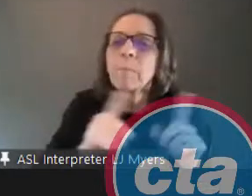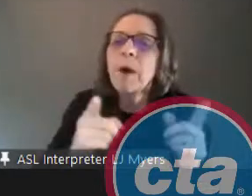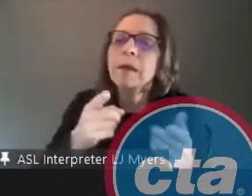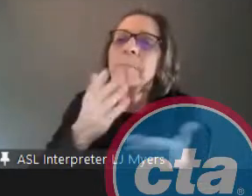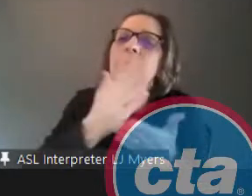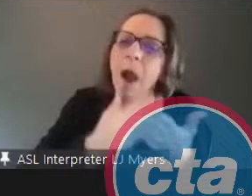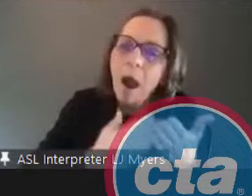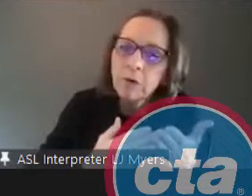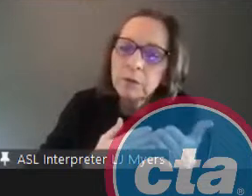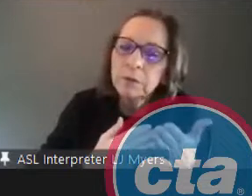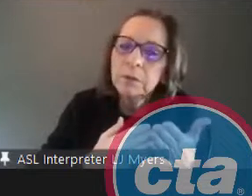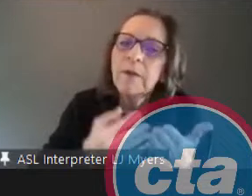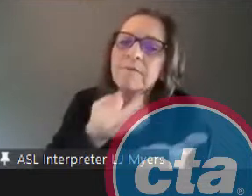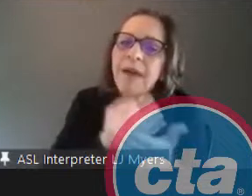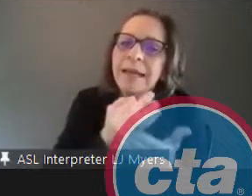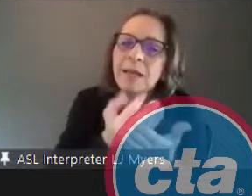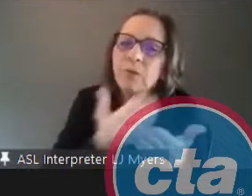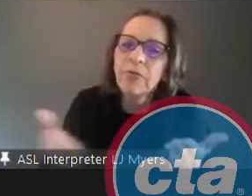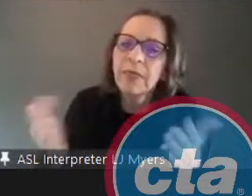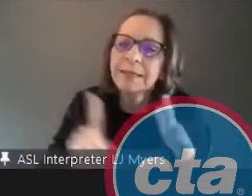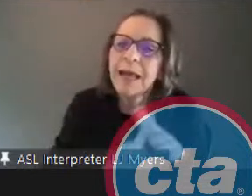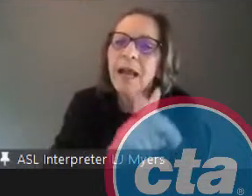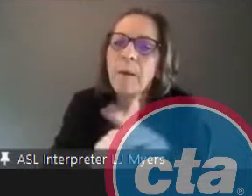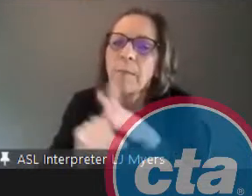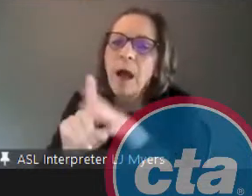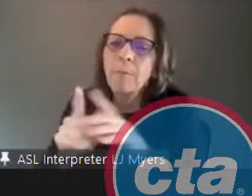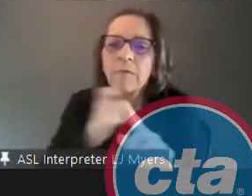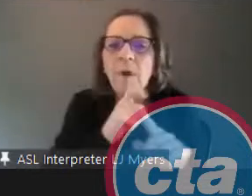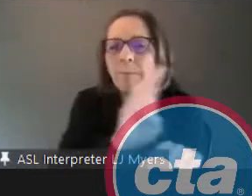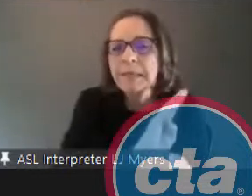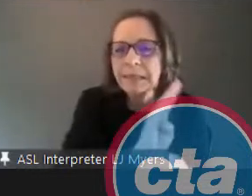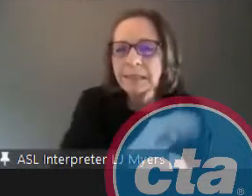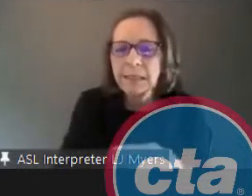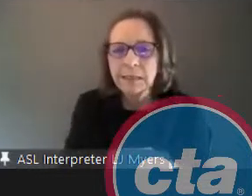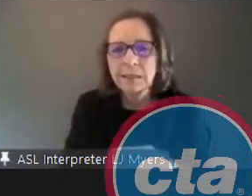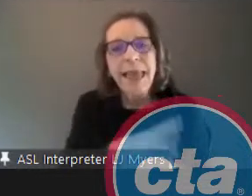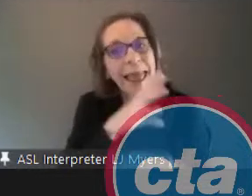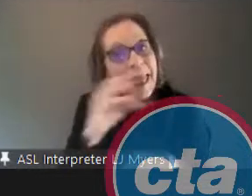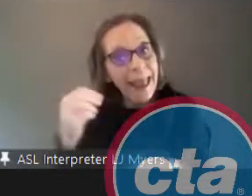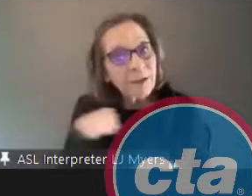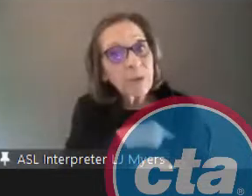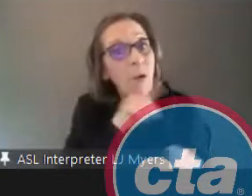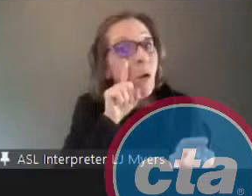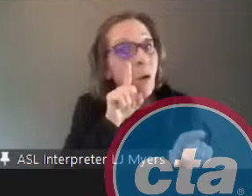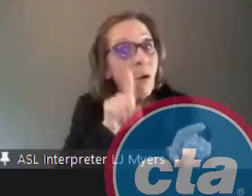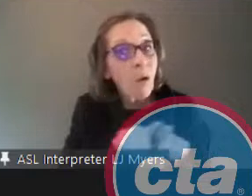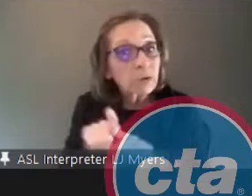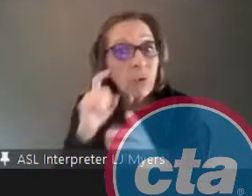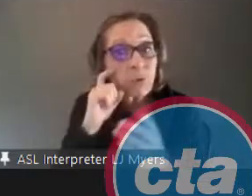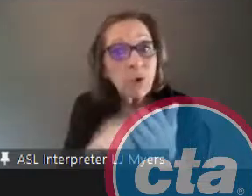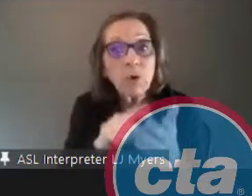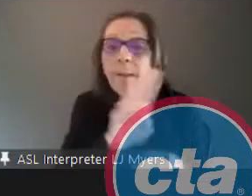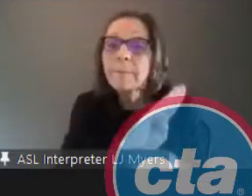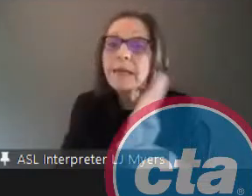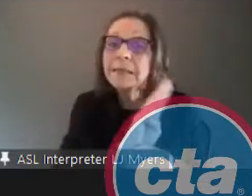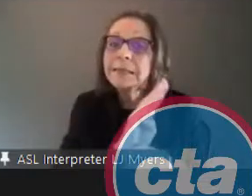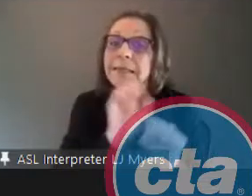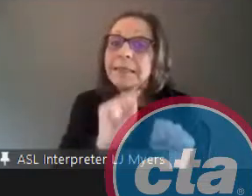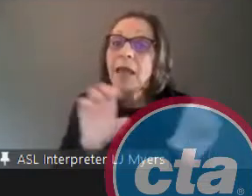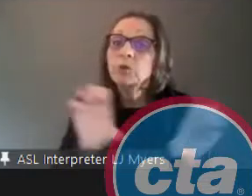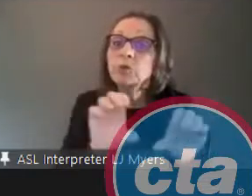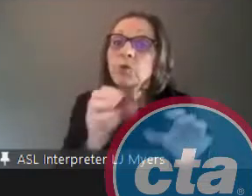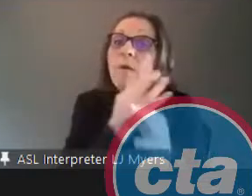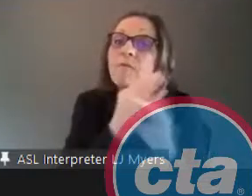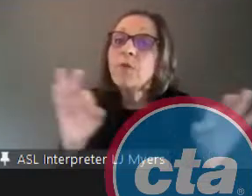some of the financial outlays that may come from the companies. But what we also find as well is the companies that are able to do free pilots or proof